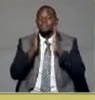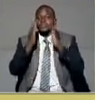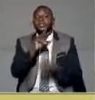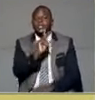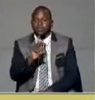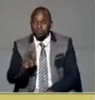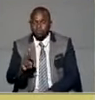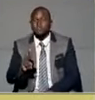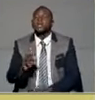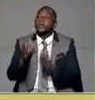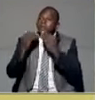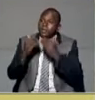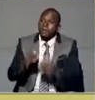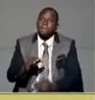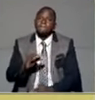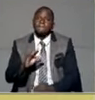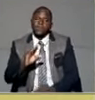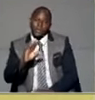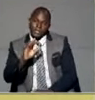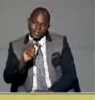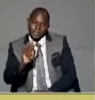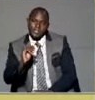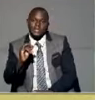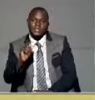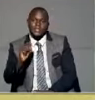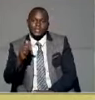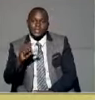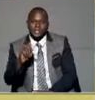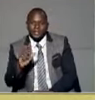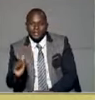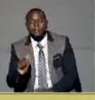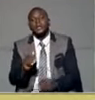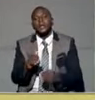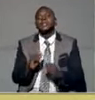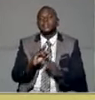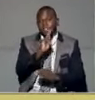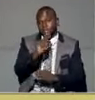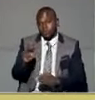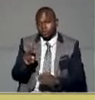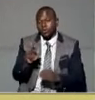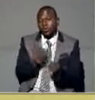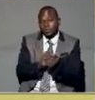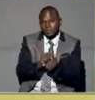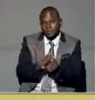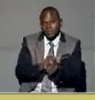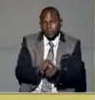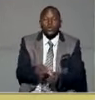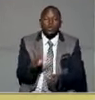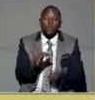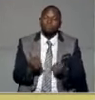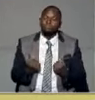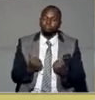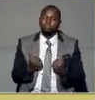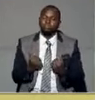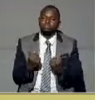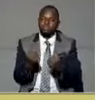thank Bishop Wilson Kitara and the clergy and Christians of Kitgum Diocese. So on Saturday, all roads will be leading